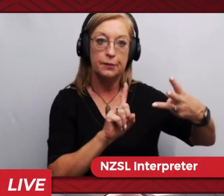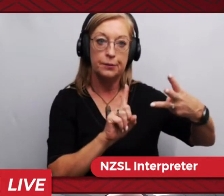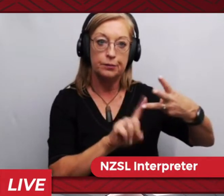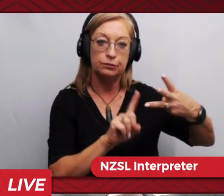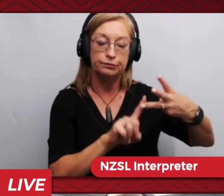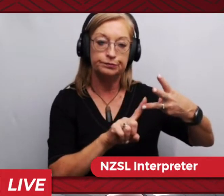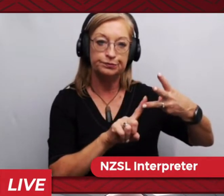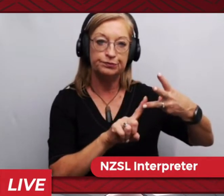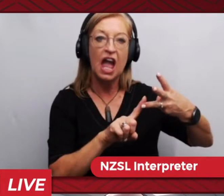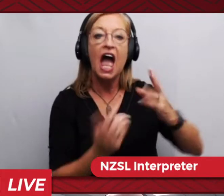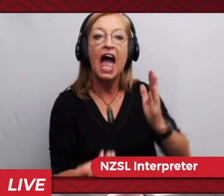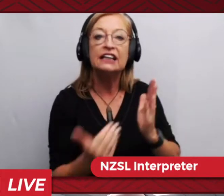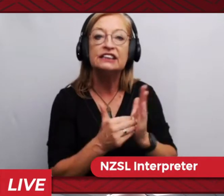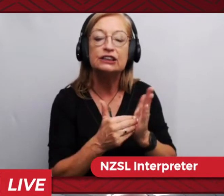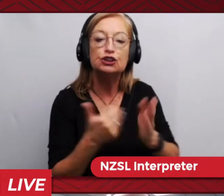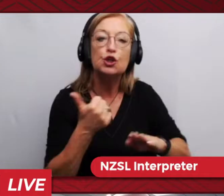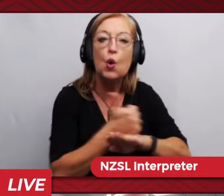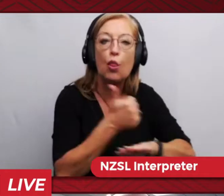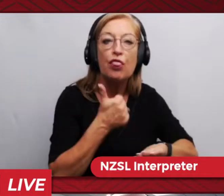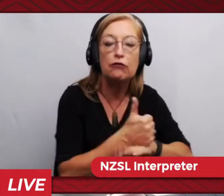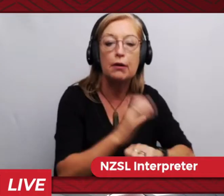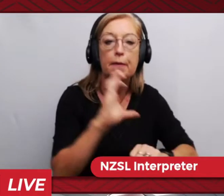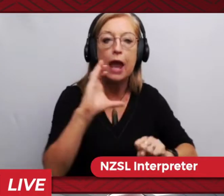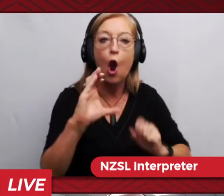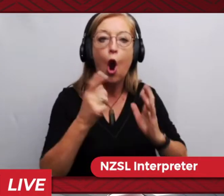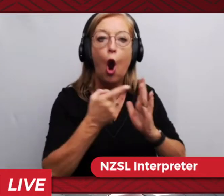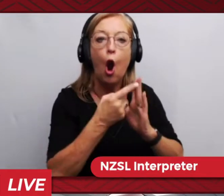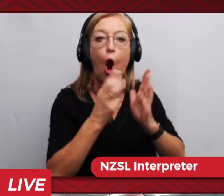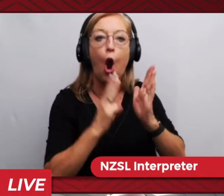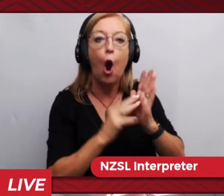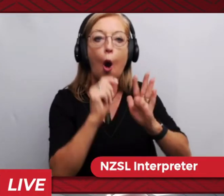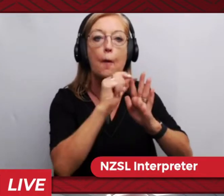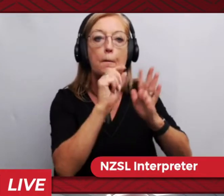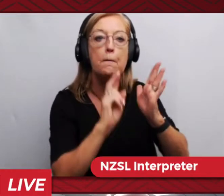complementary therapies that are not publicly funded,